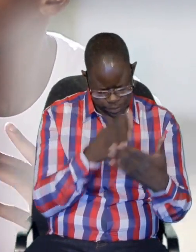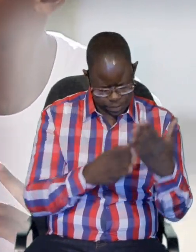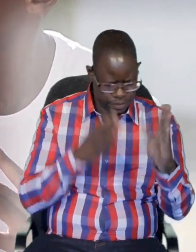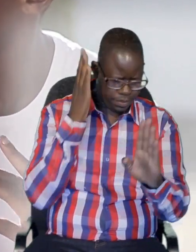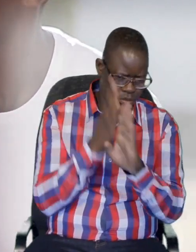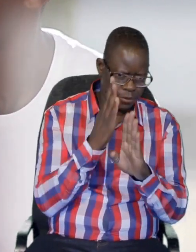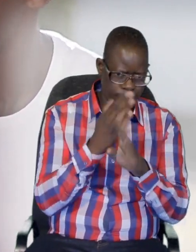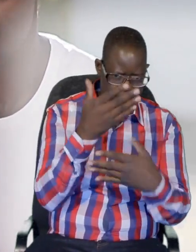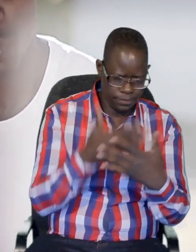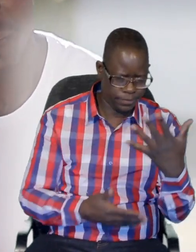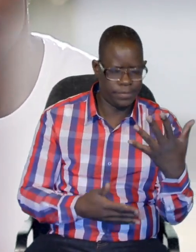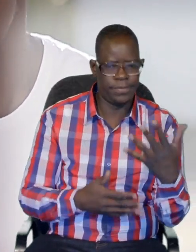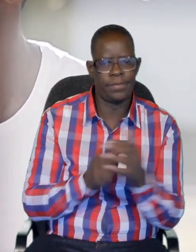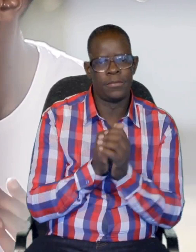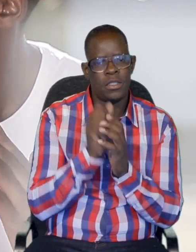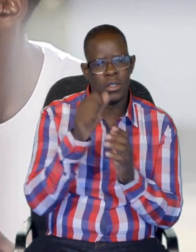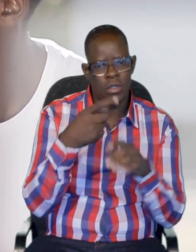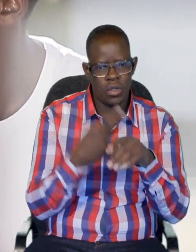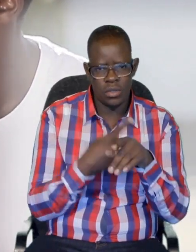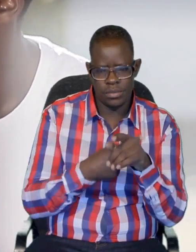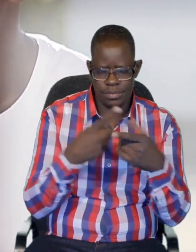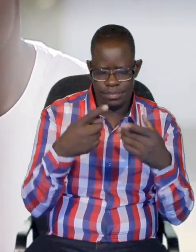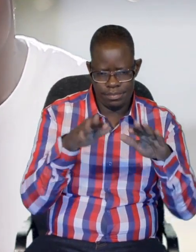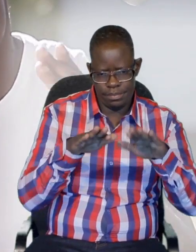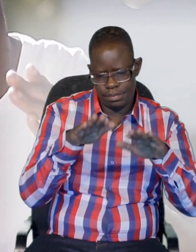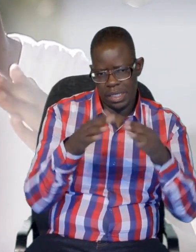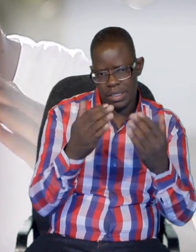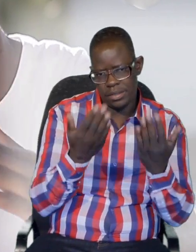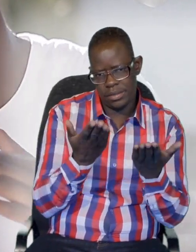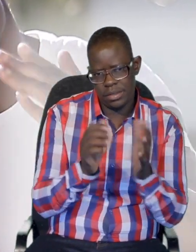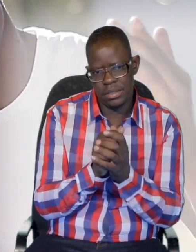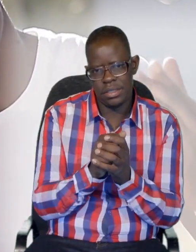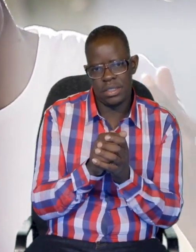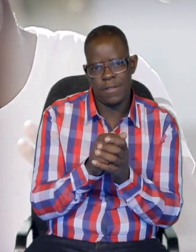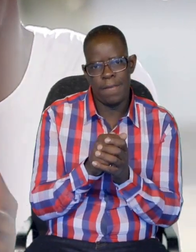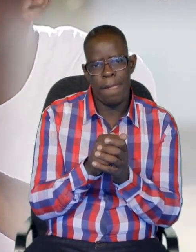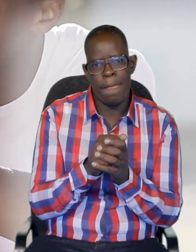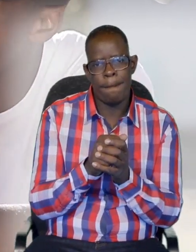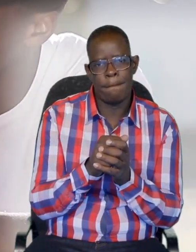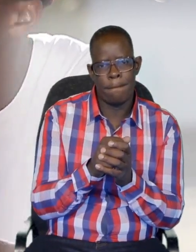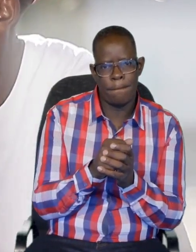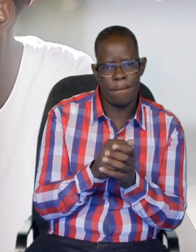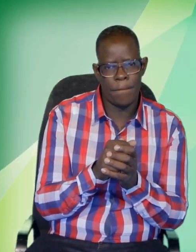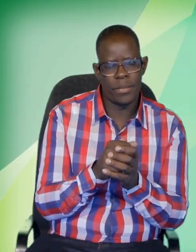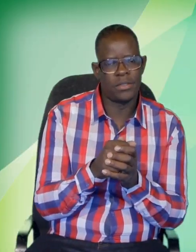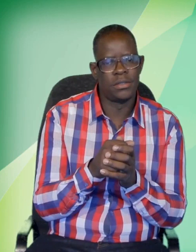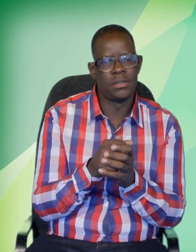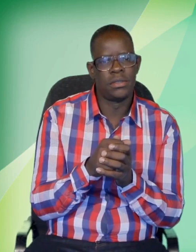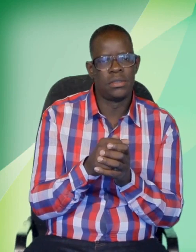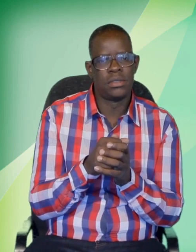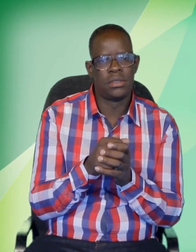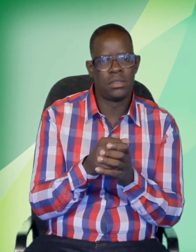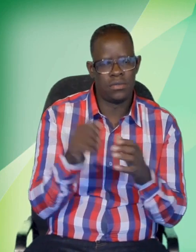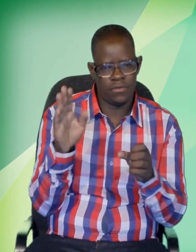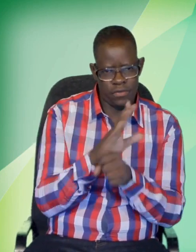of accounting equations so they can always balance. That's why it will mean the left equals to the right. To